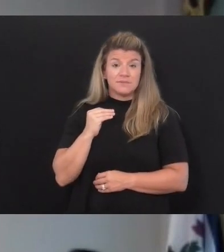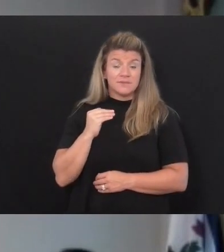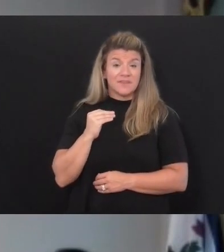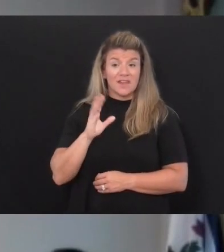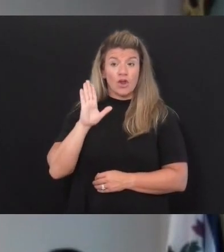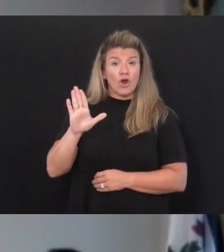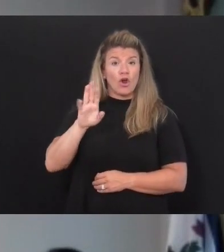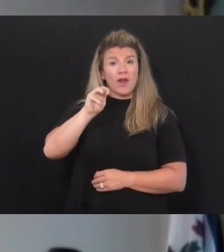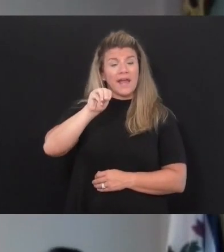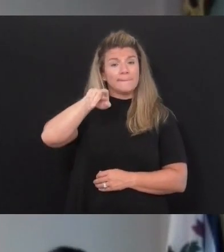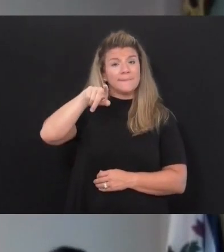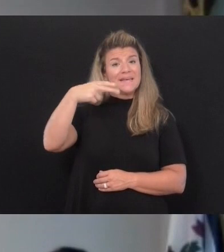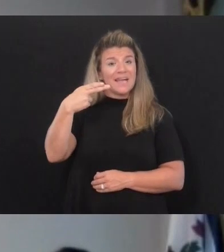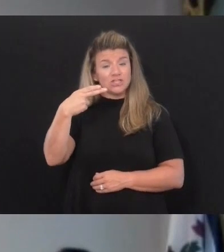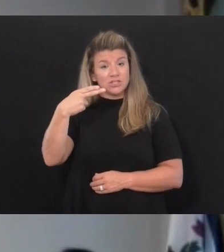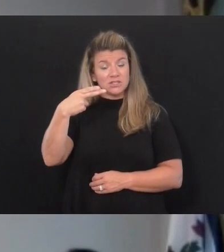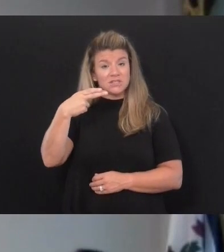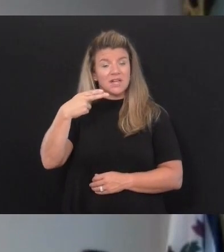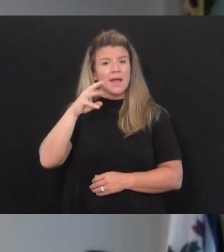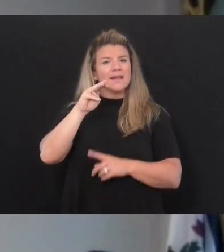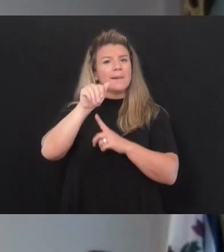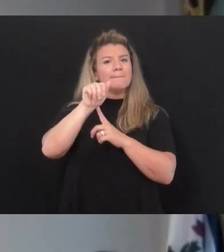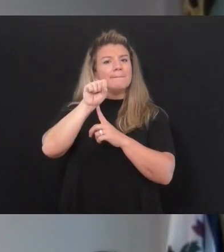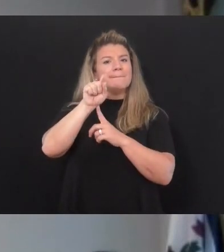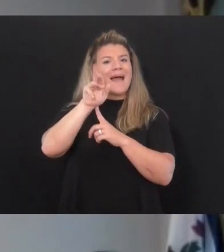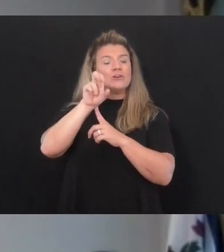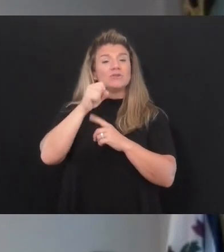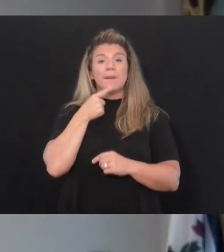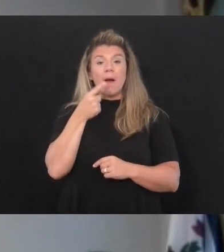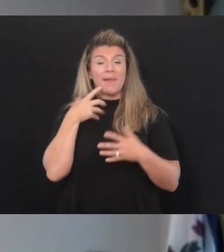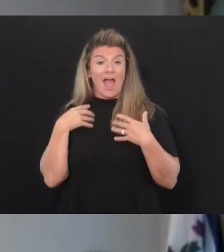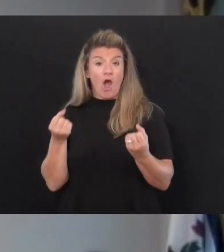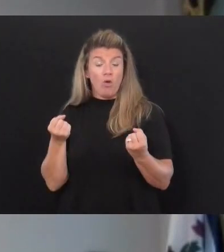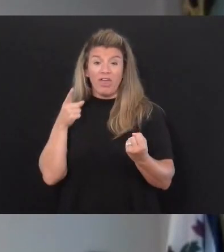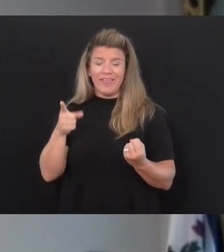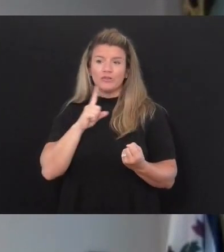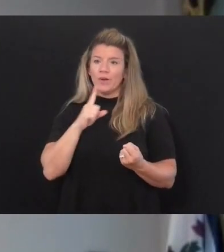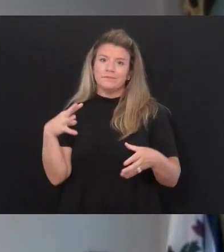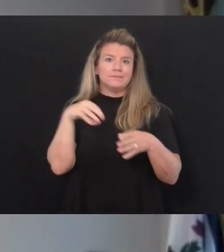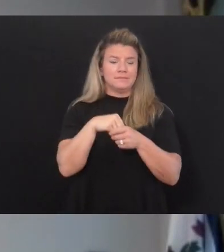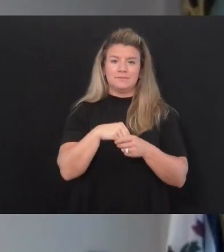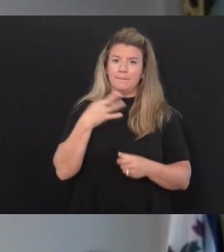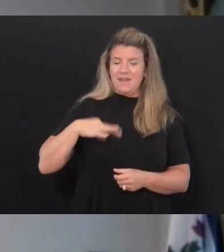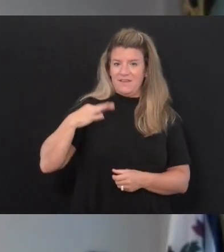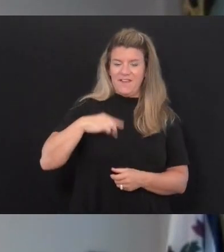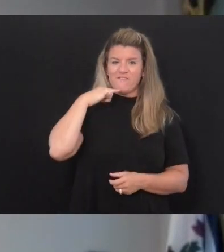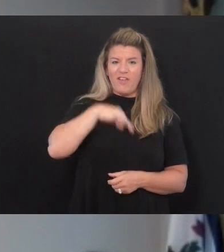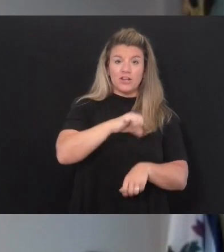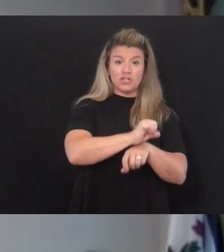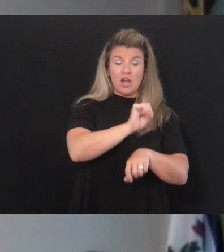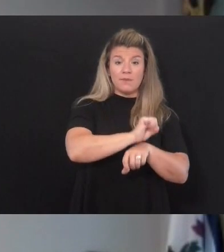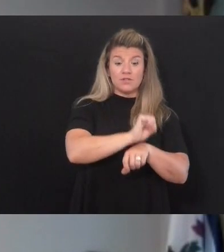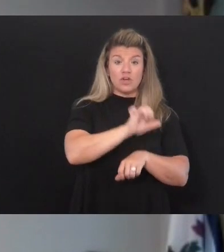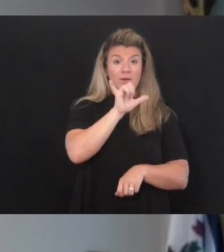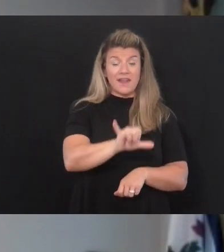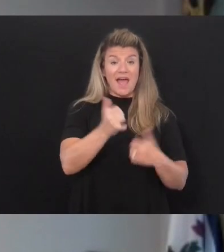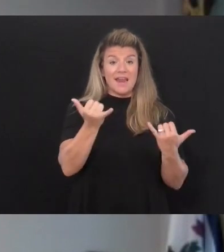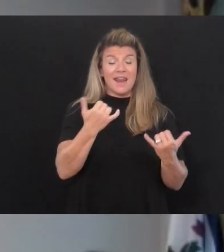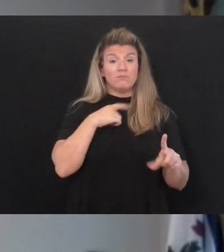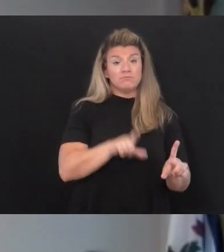Well, good afternoon, and I want to welcome Ein to the team. We're really fortunate to have somebody of